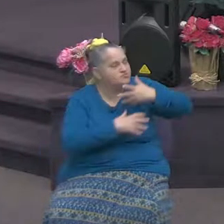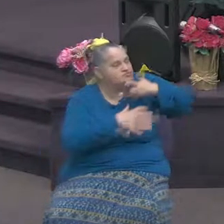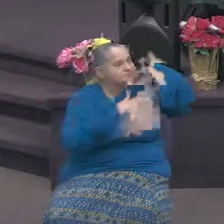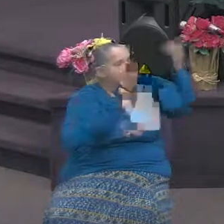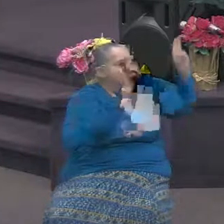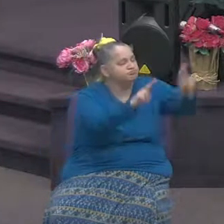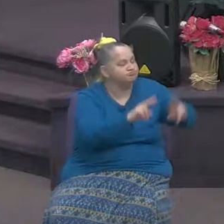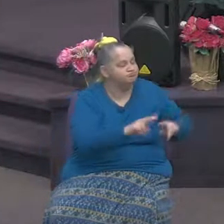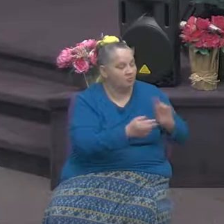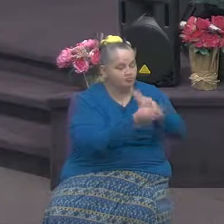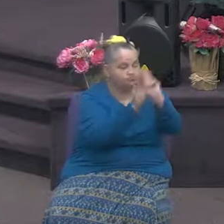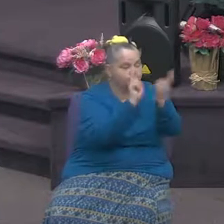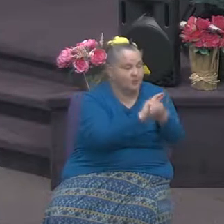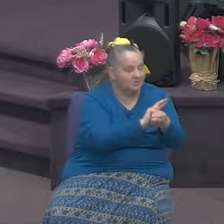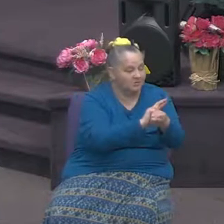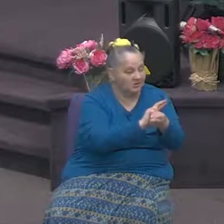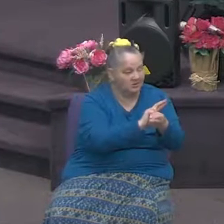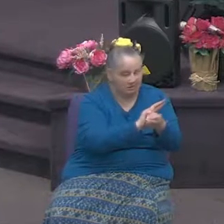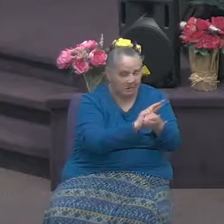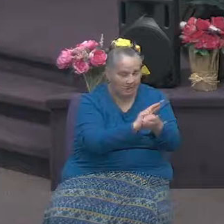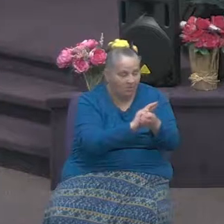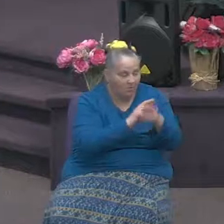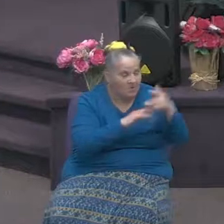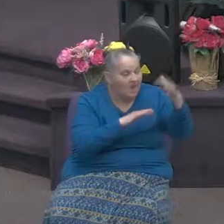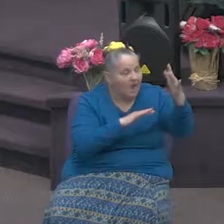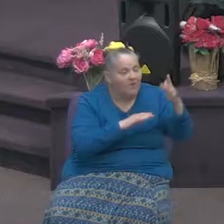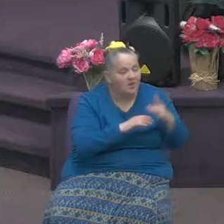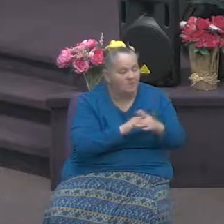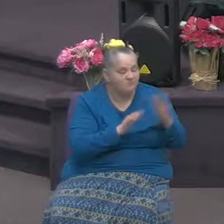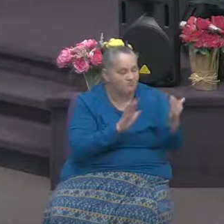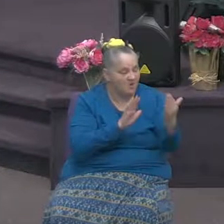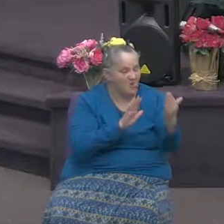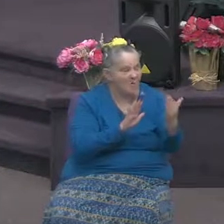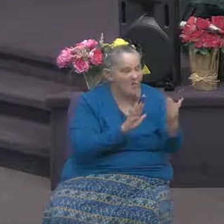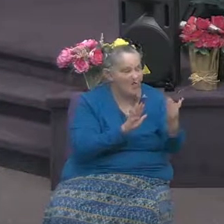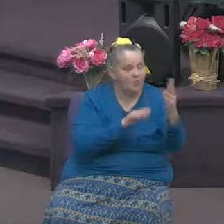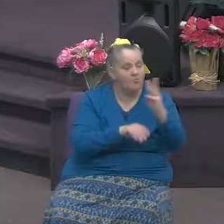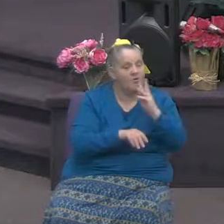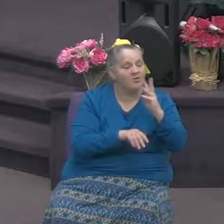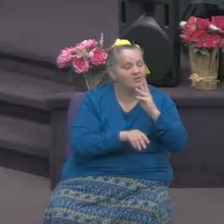out, repentance has went out. In front of them stands the